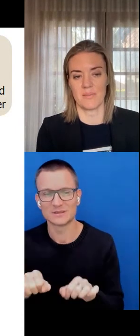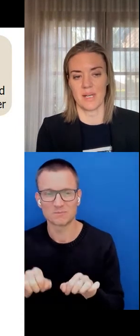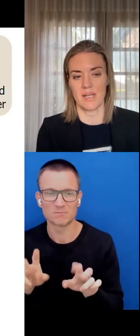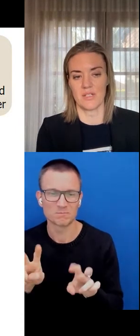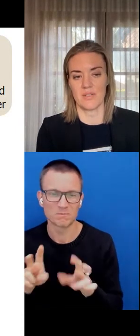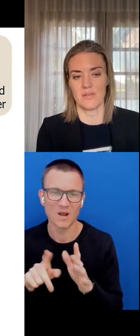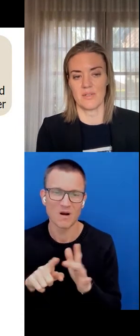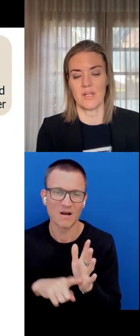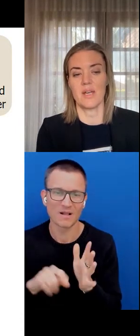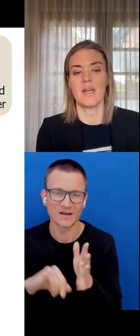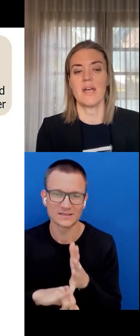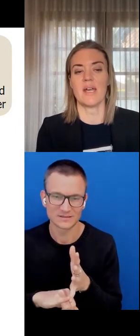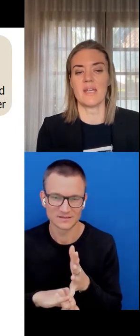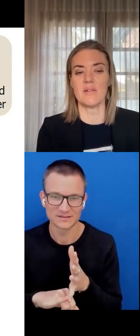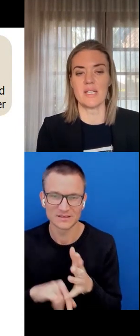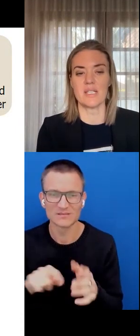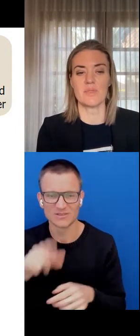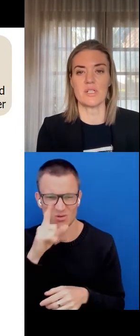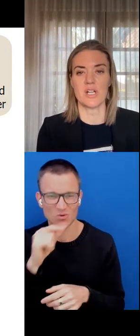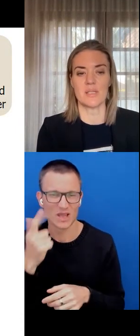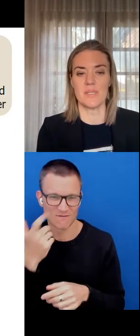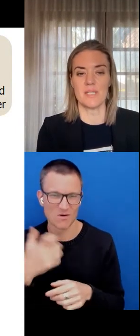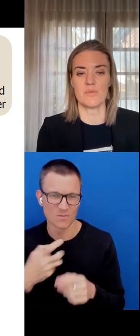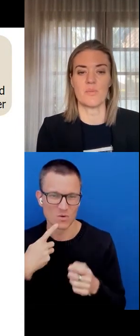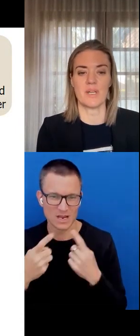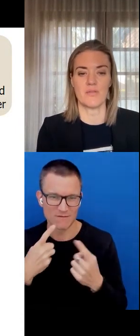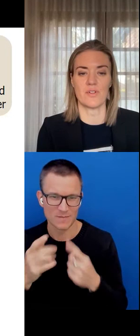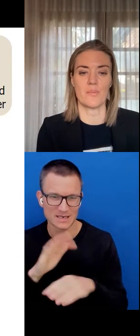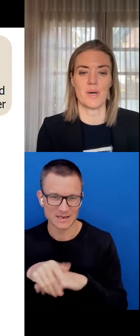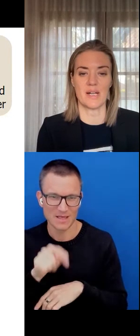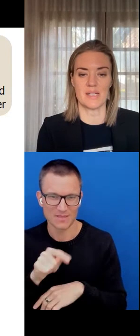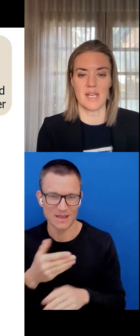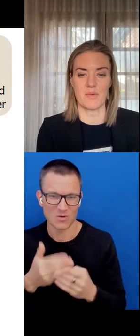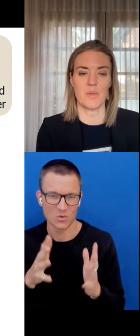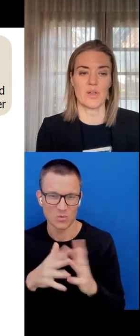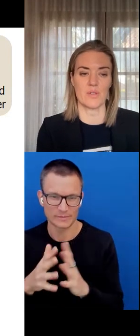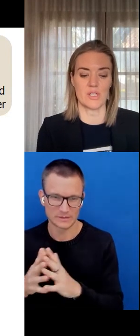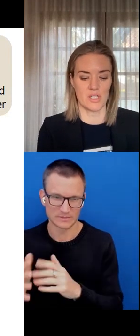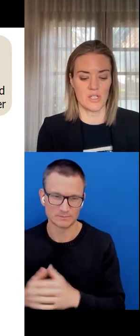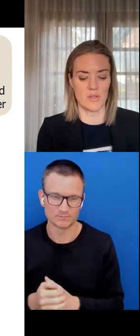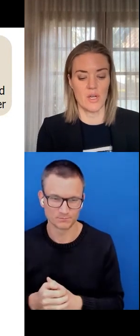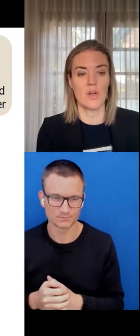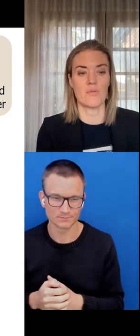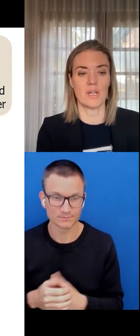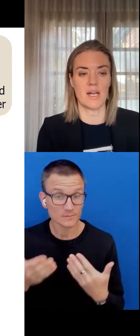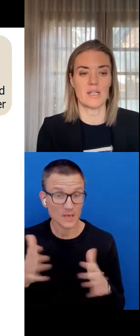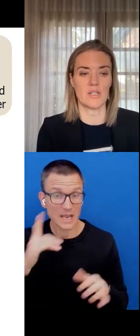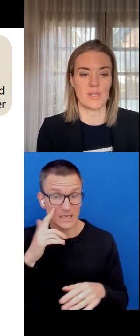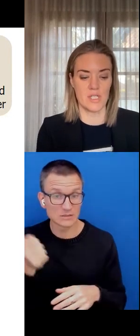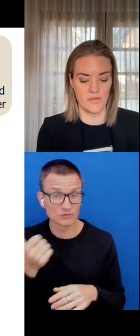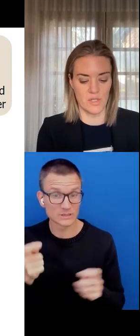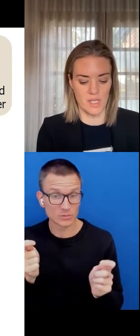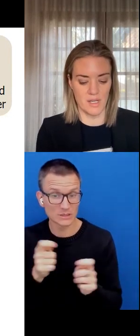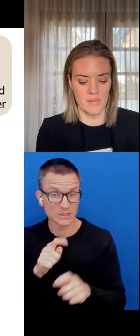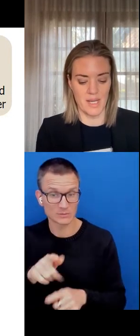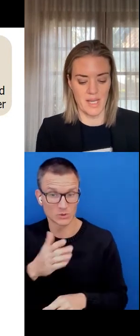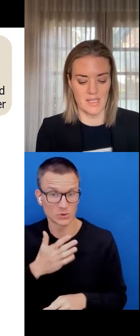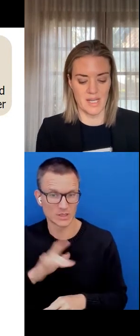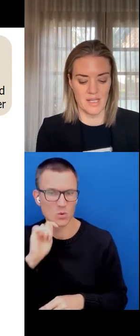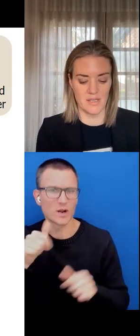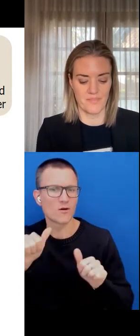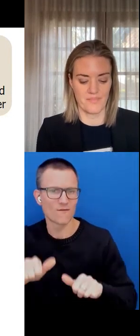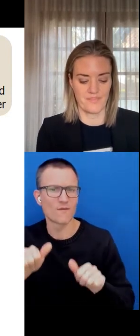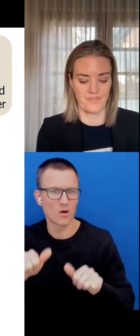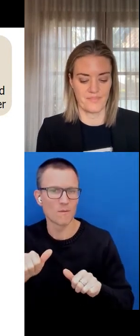the landing page. Any reasonable adjustments will be confirmed by our team when we contact you regarding your interview time